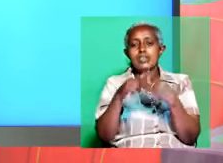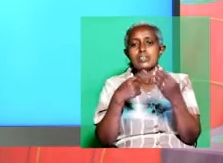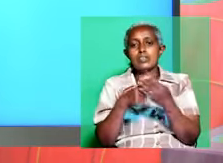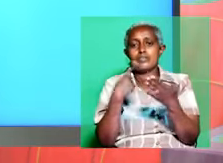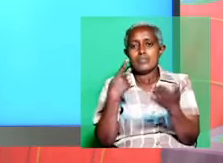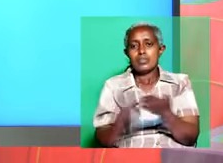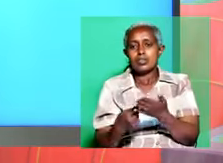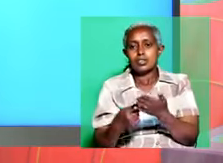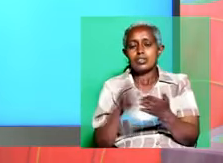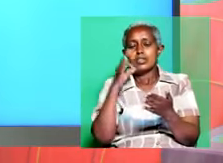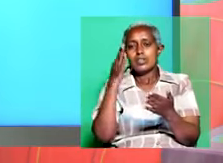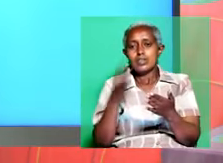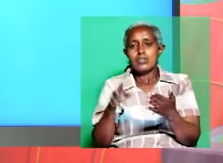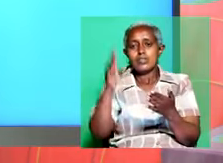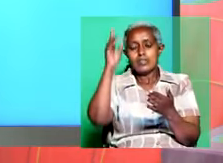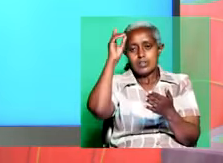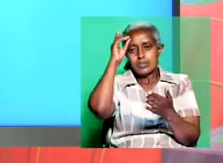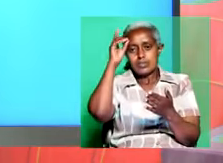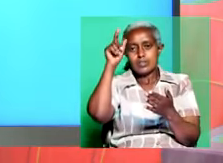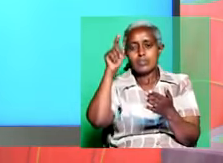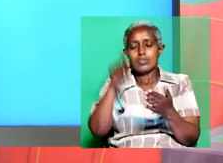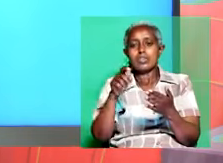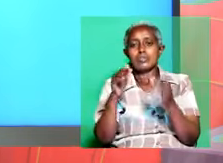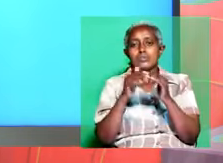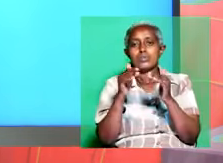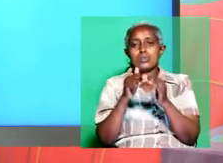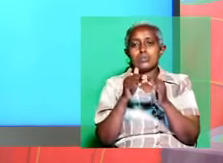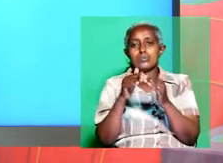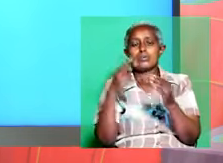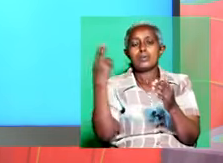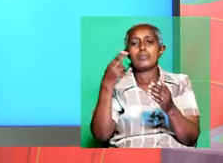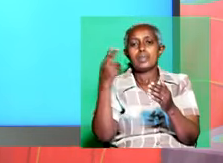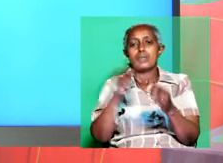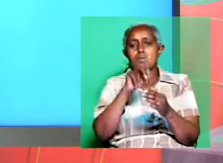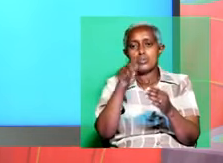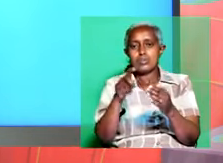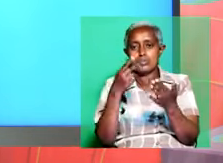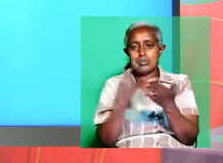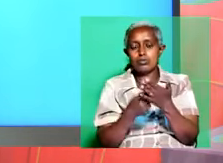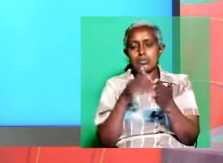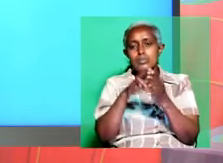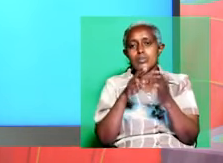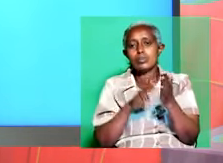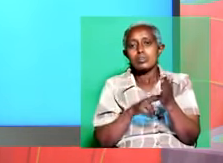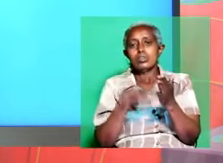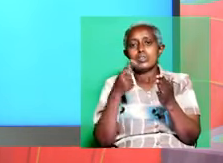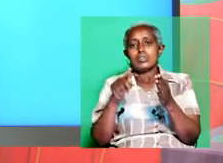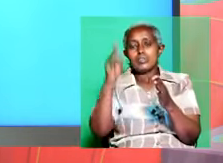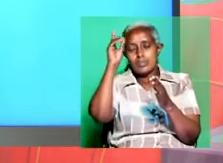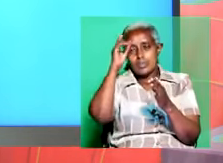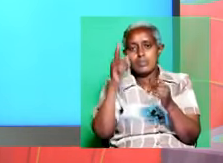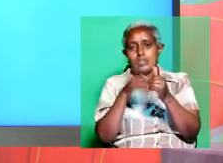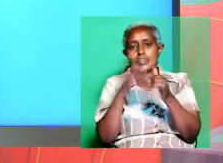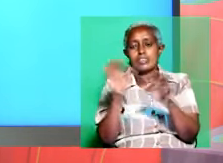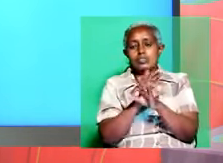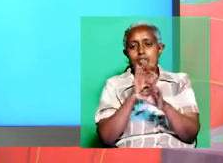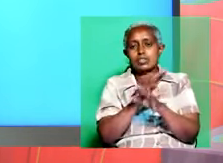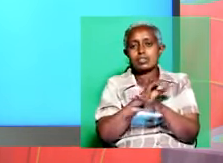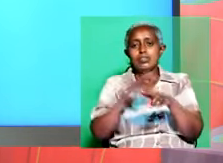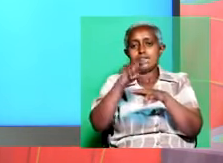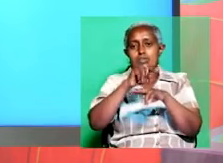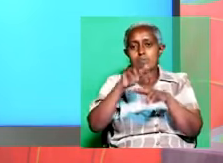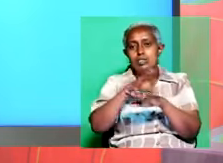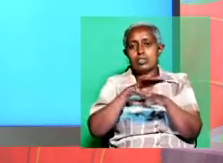Therefore here, f derivative of x equal to, applying quotient rule, the derivative of the first function or the numerator times by